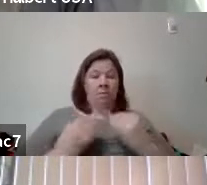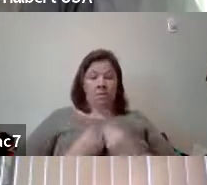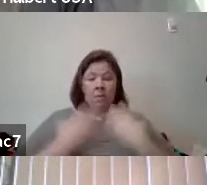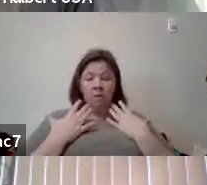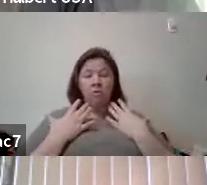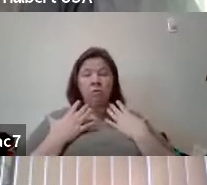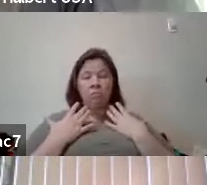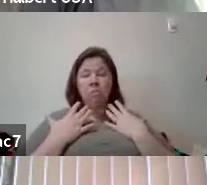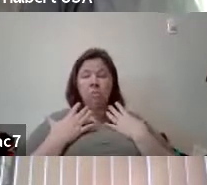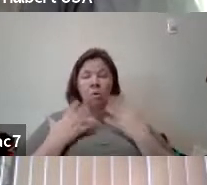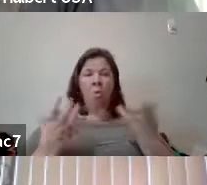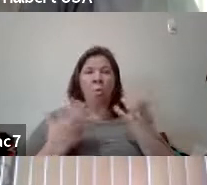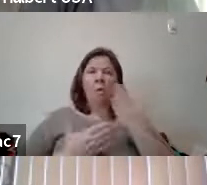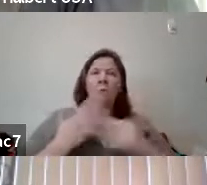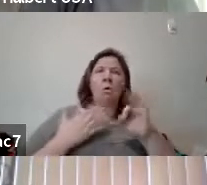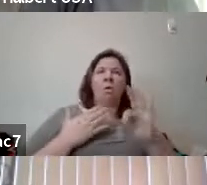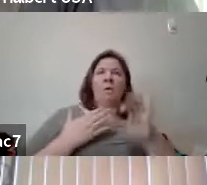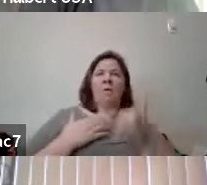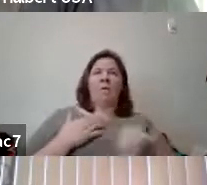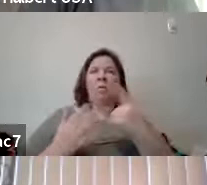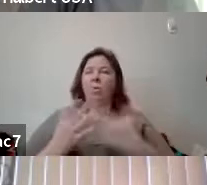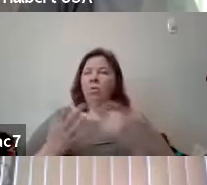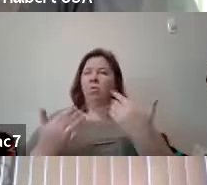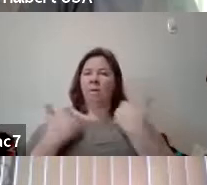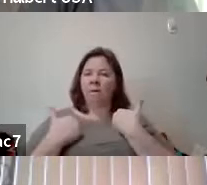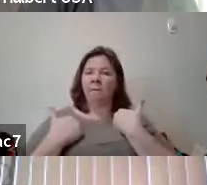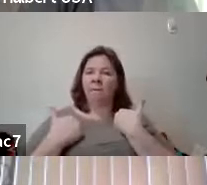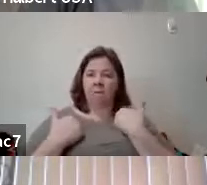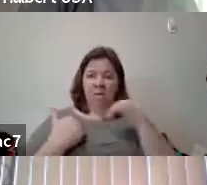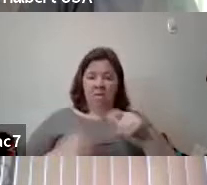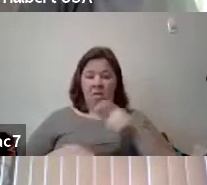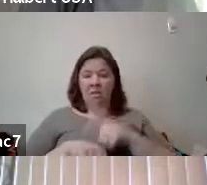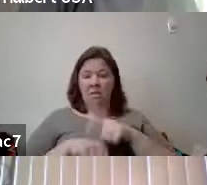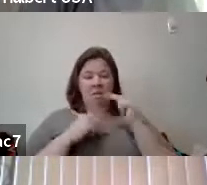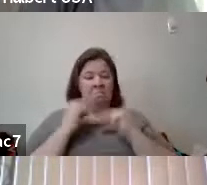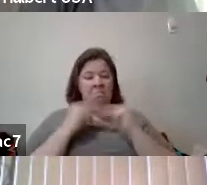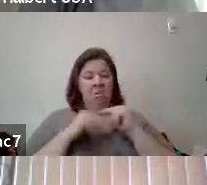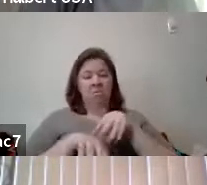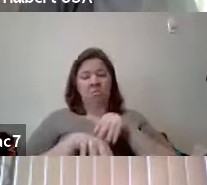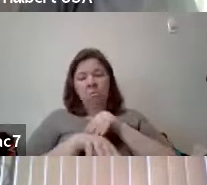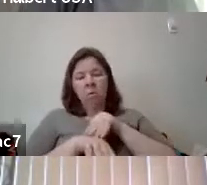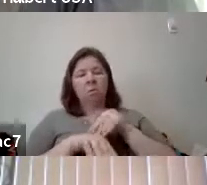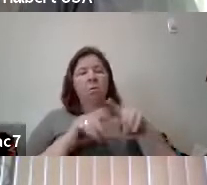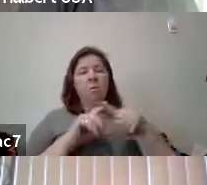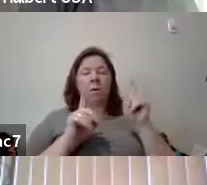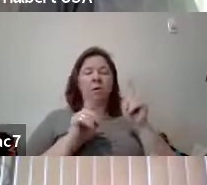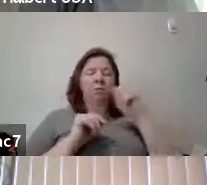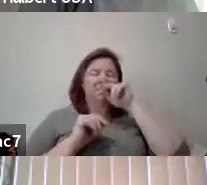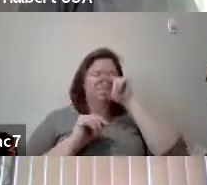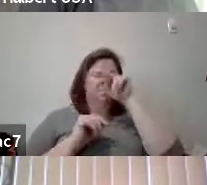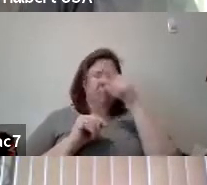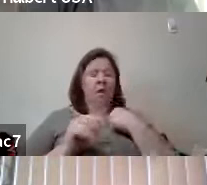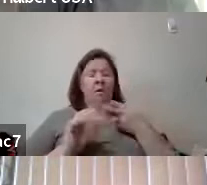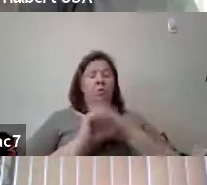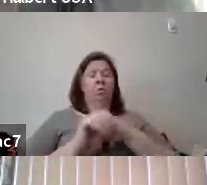a piece of it. They want what you have, and that's how I've started building slowly. But I joined and